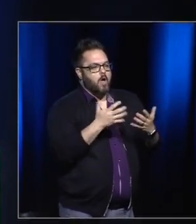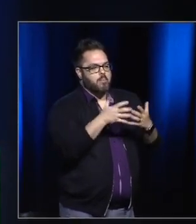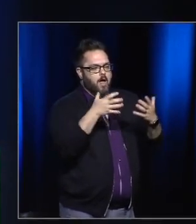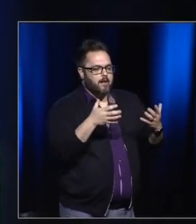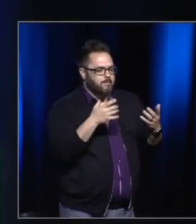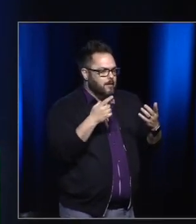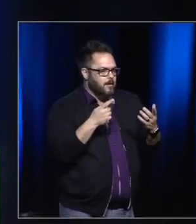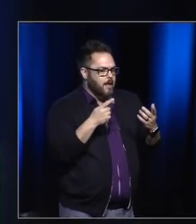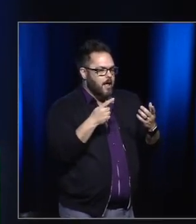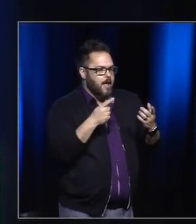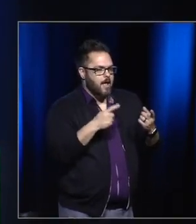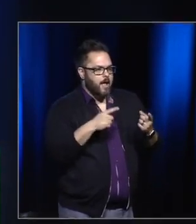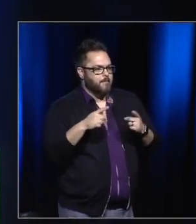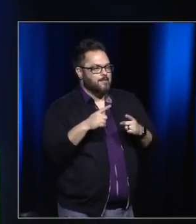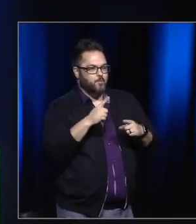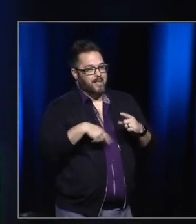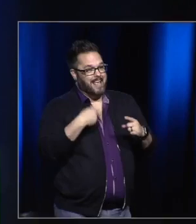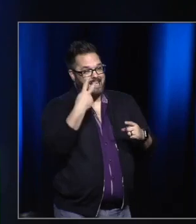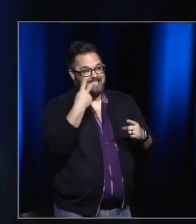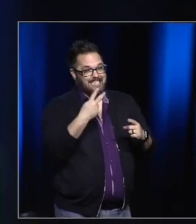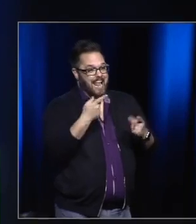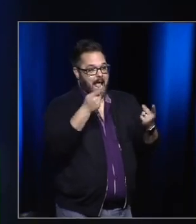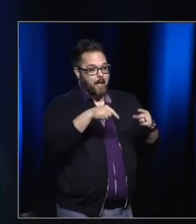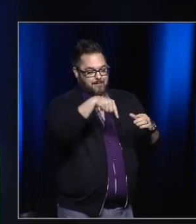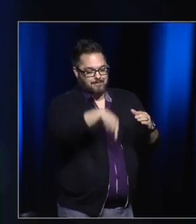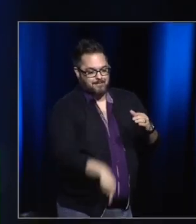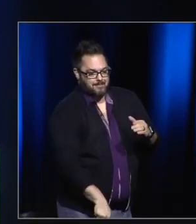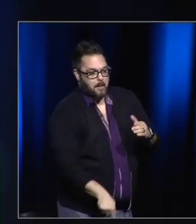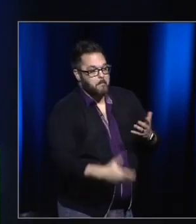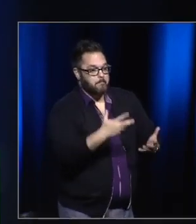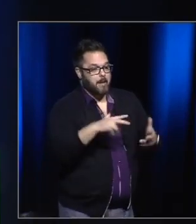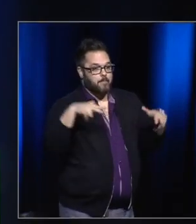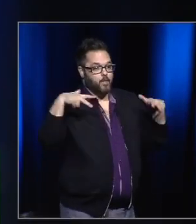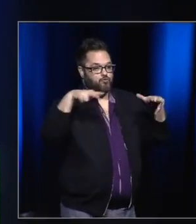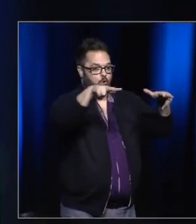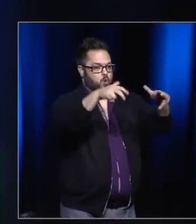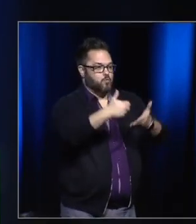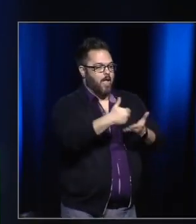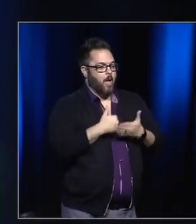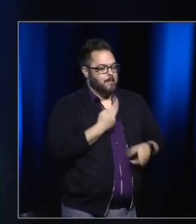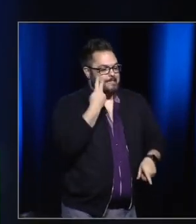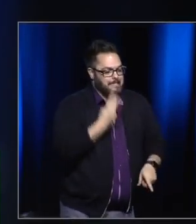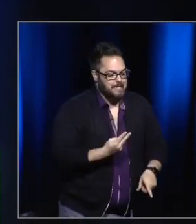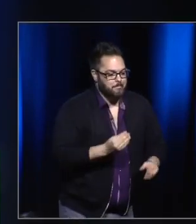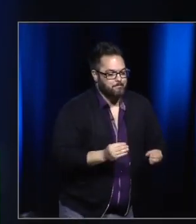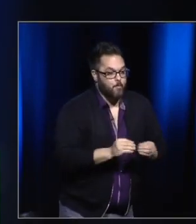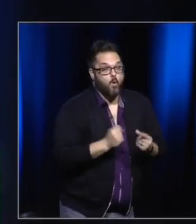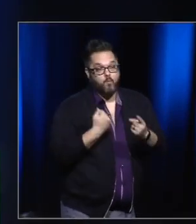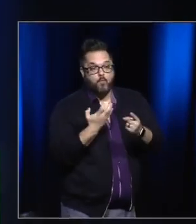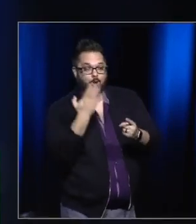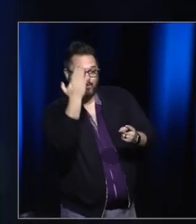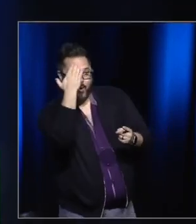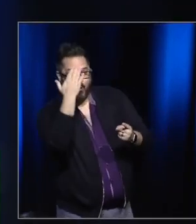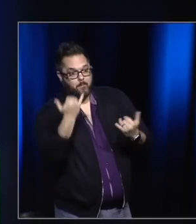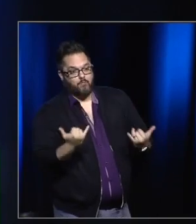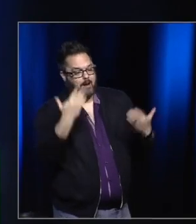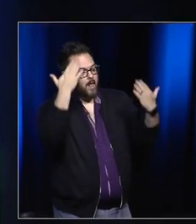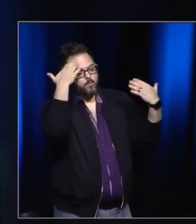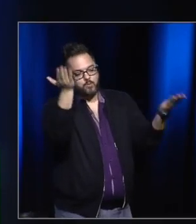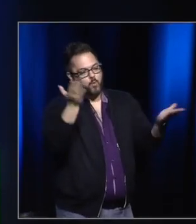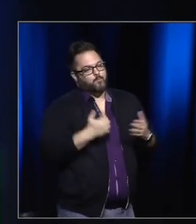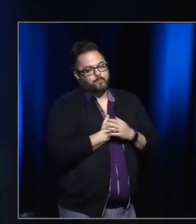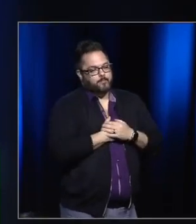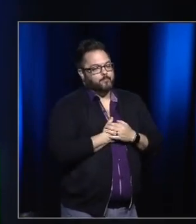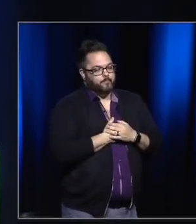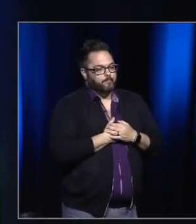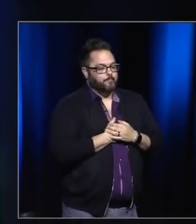further underwater where we can't see, and maybe the drones will give us more insights to that in the future. We'd love to know that too. Thank you. Mm-hmm.